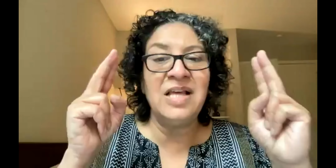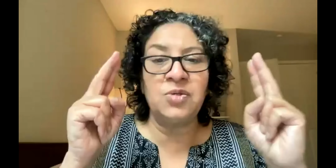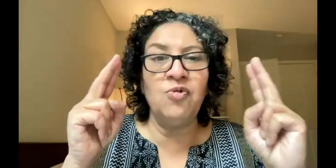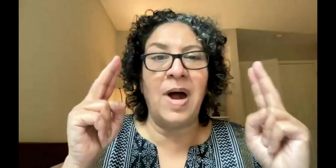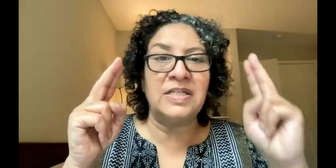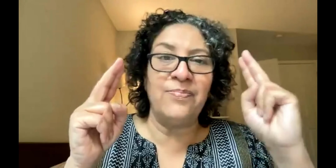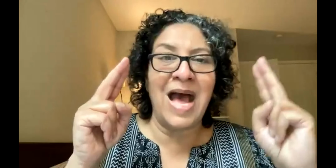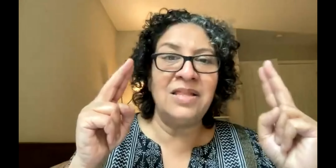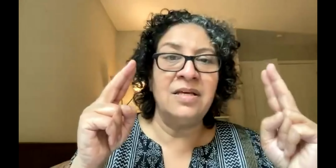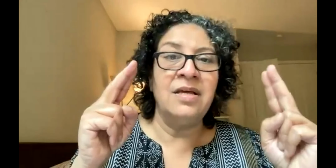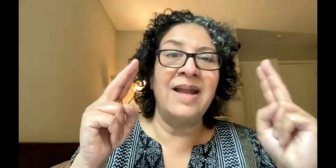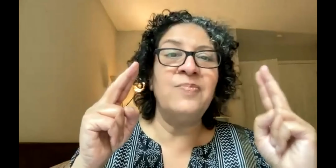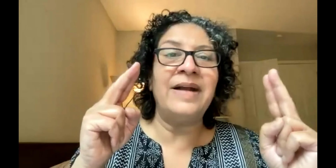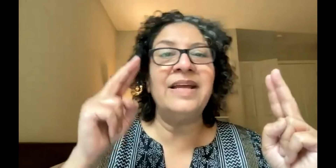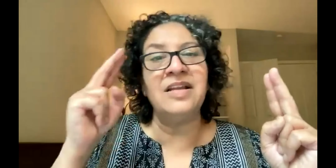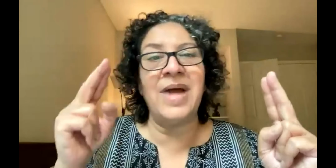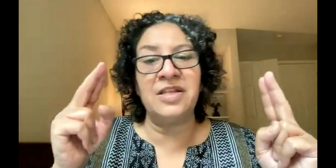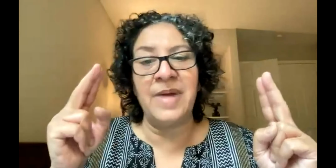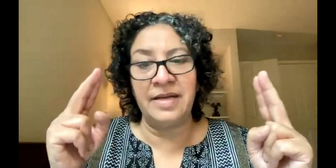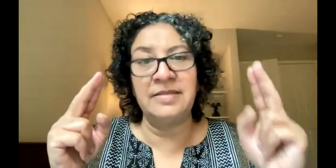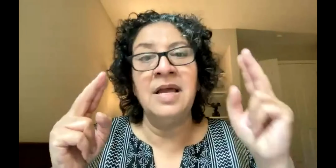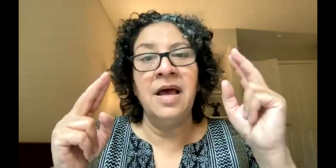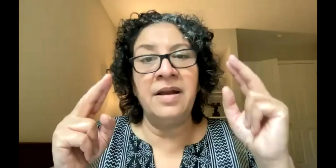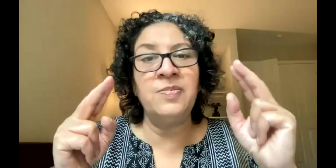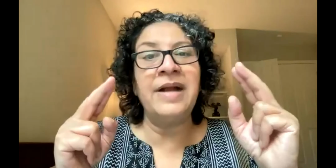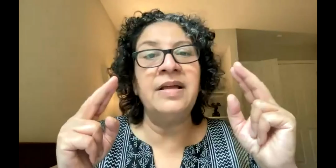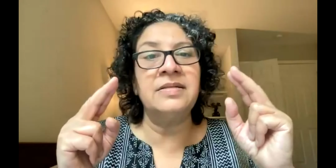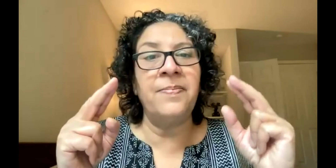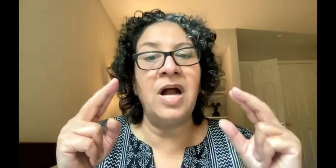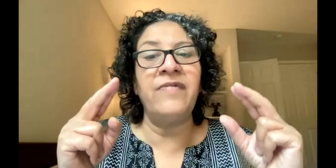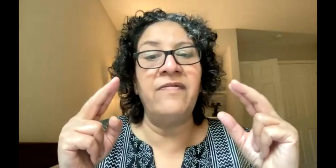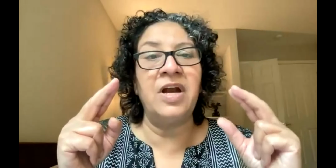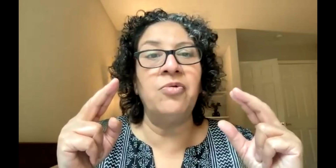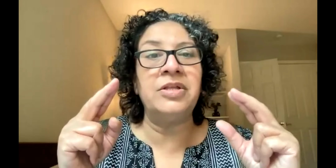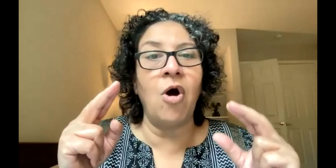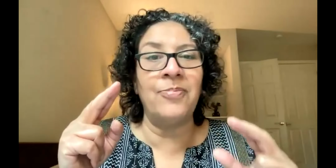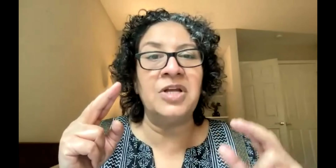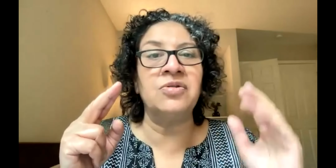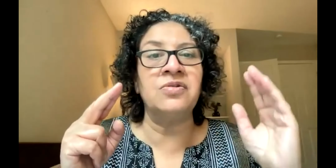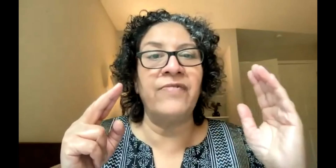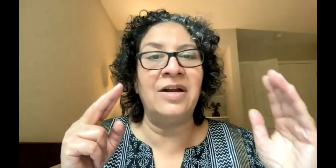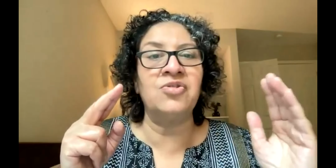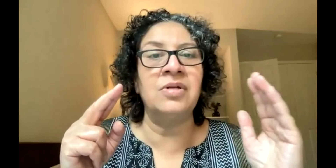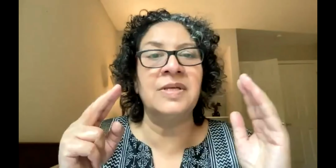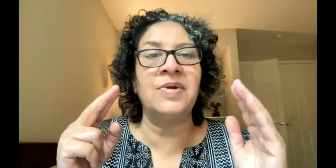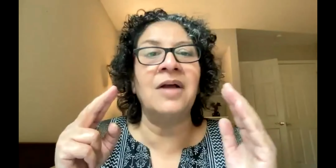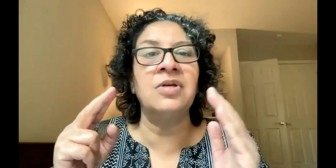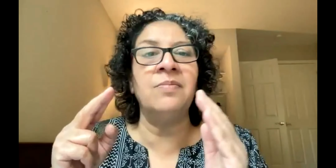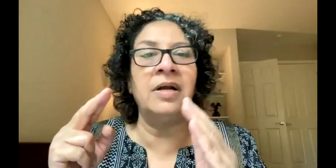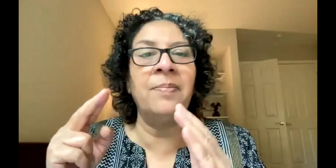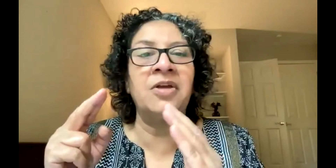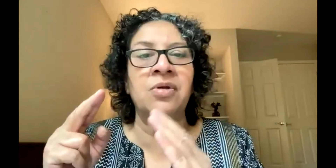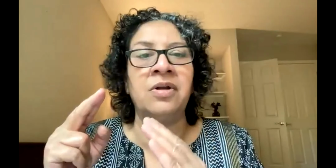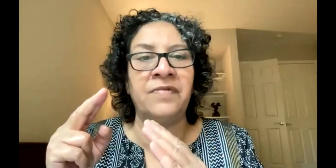math has two parts: math, arithmetic, and the mathematics. Arithmetic is the part where we are doing the operations of addition,